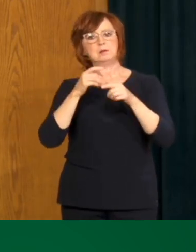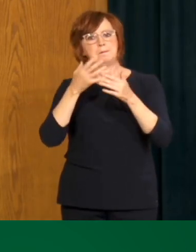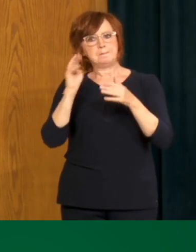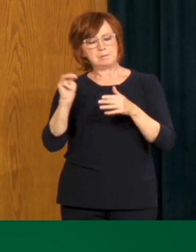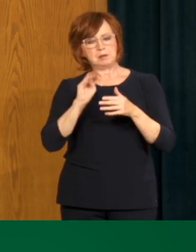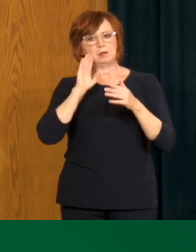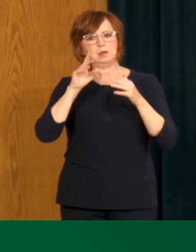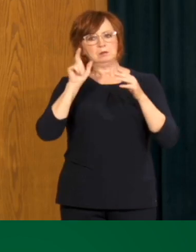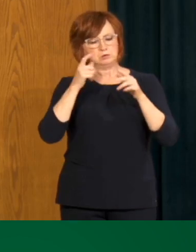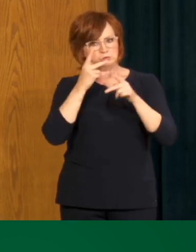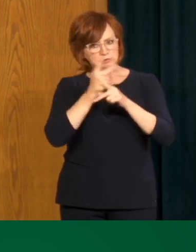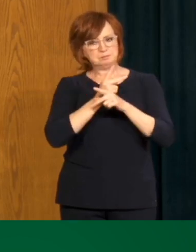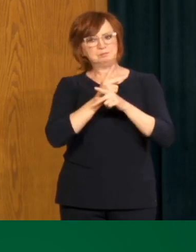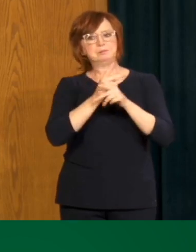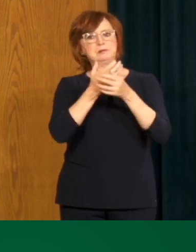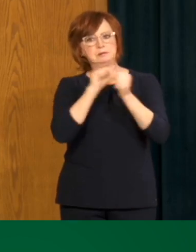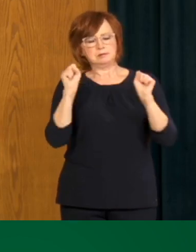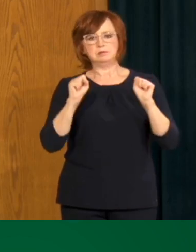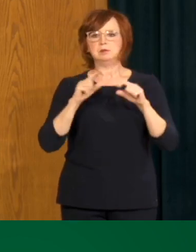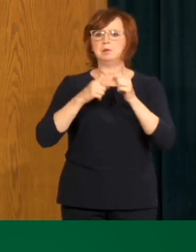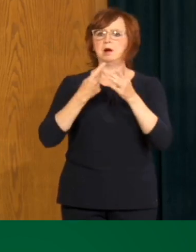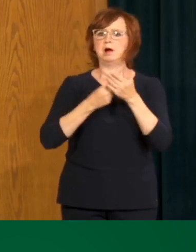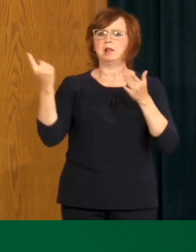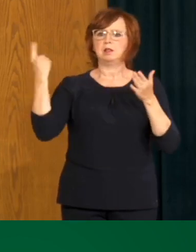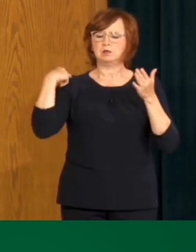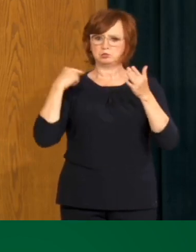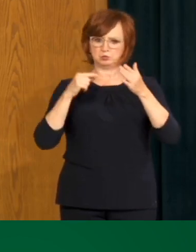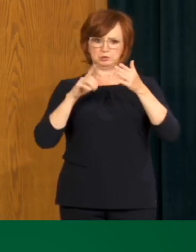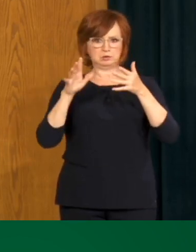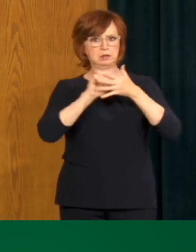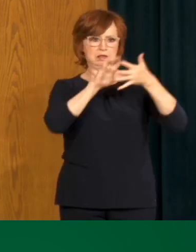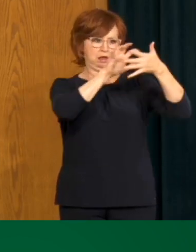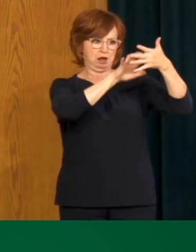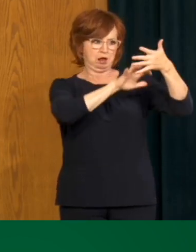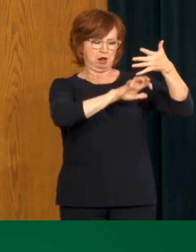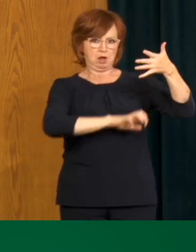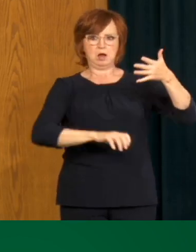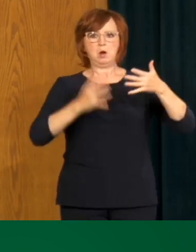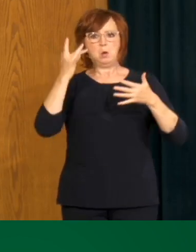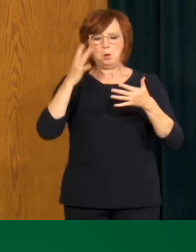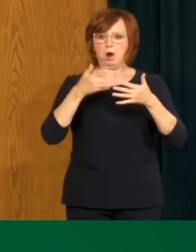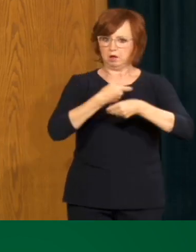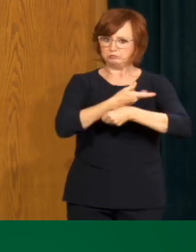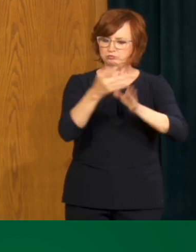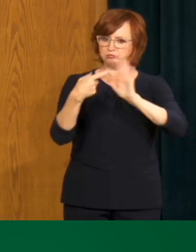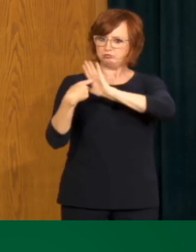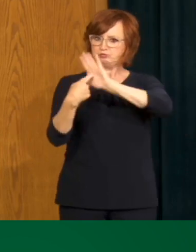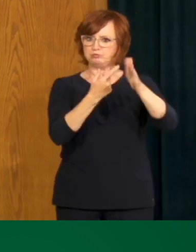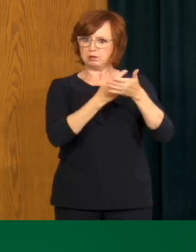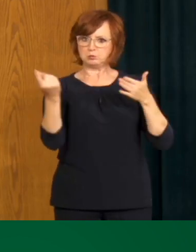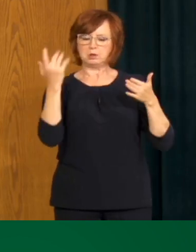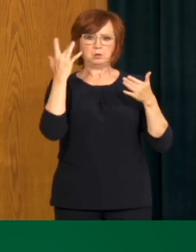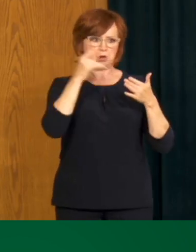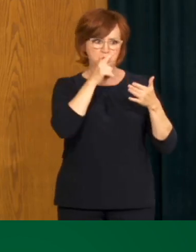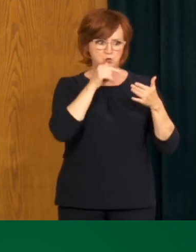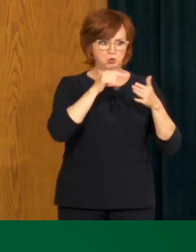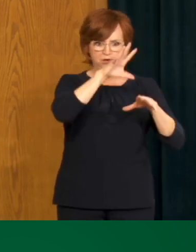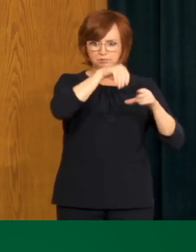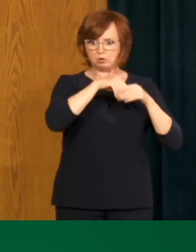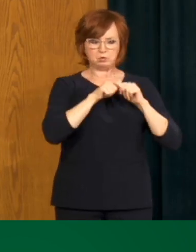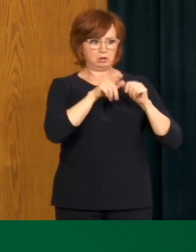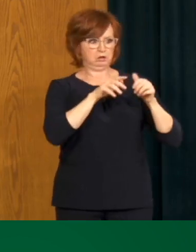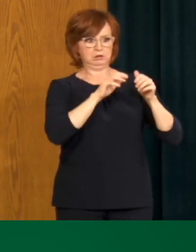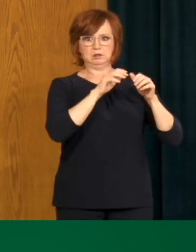these activities were released last week to give all of these organizations and everyone involved the opportunity to have some time to get